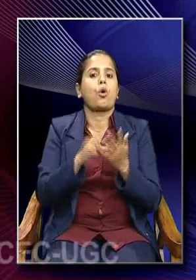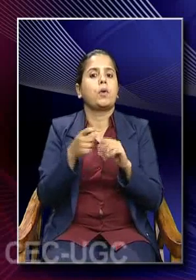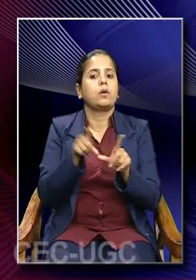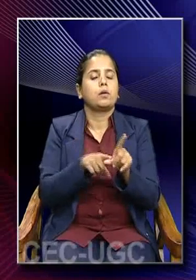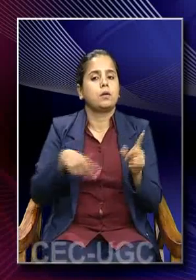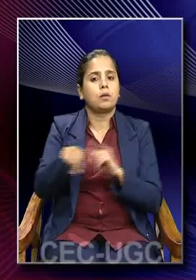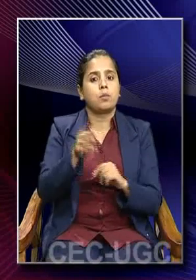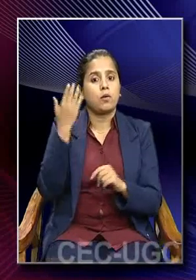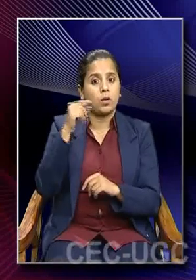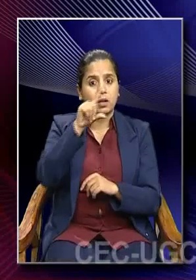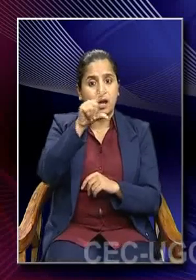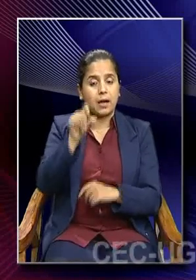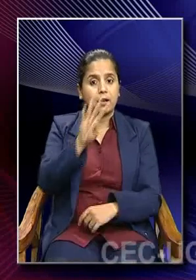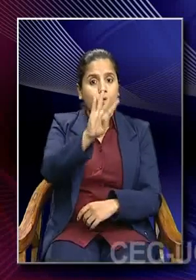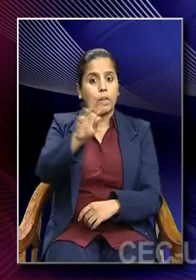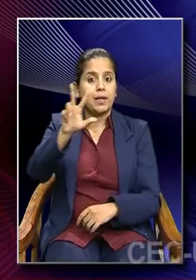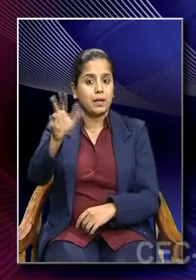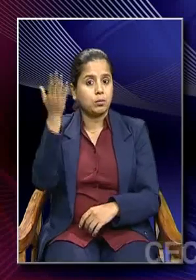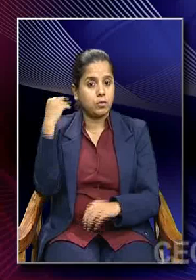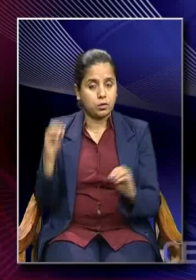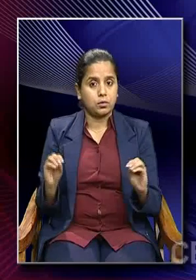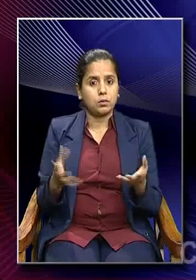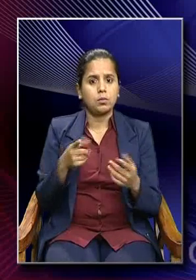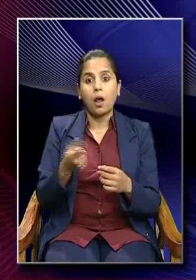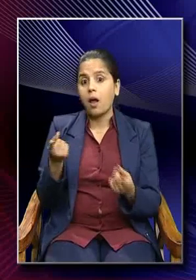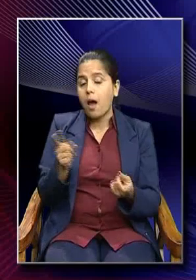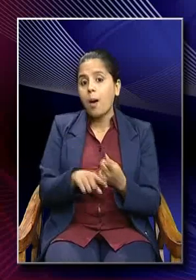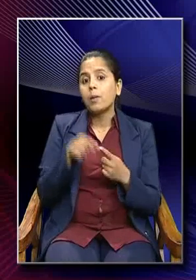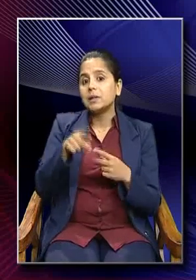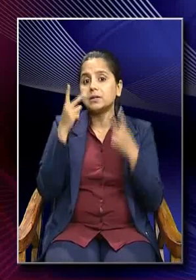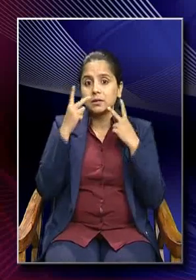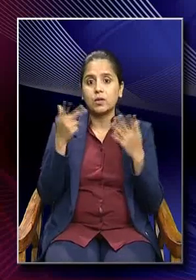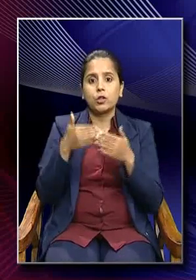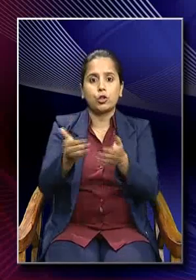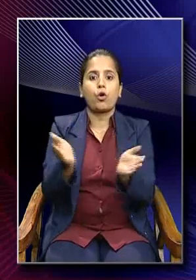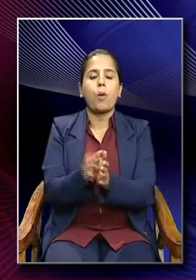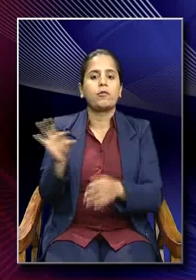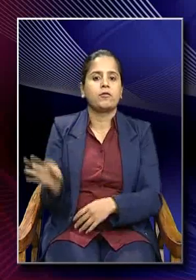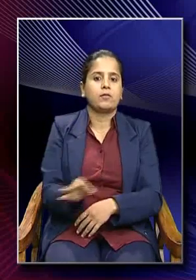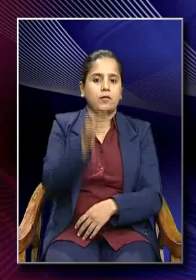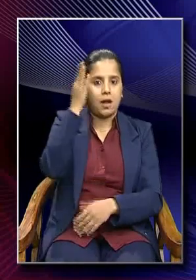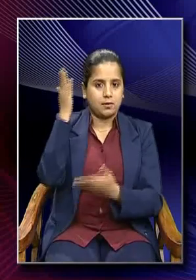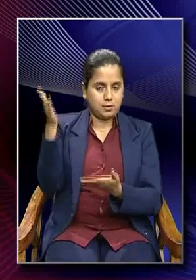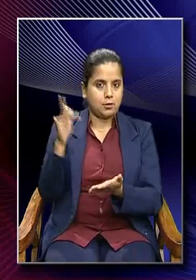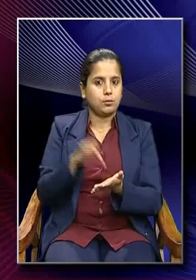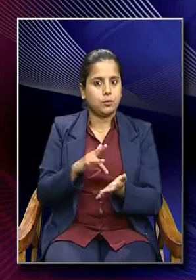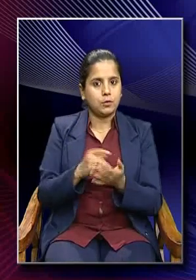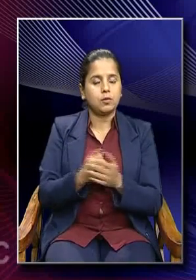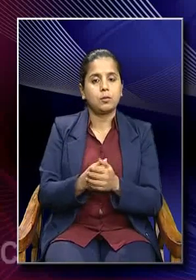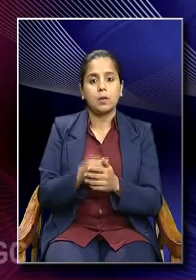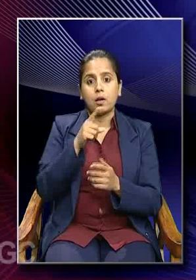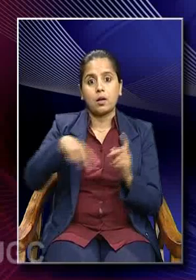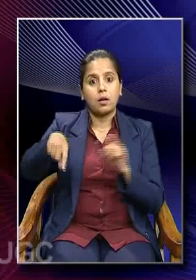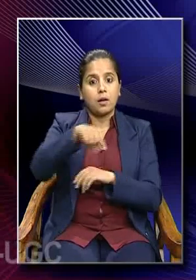in 1948. Now, the coincidence that this community is in France, and by Lanza